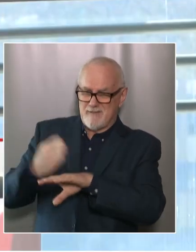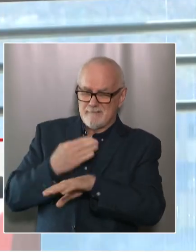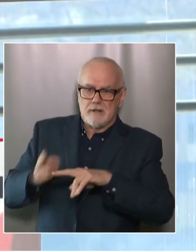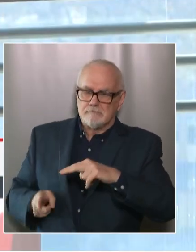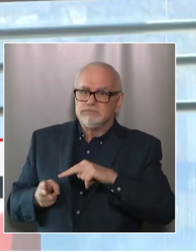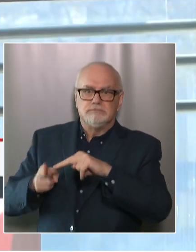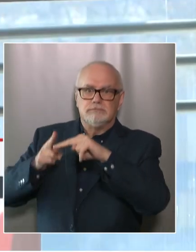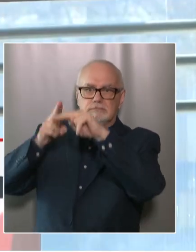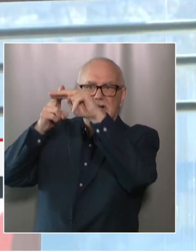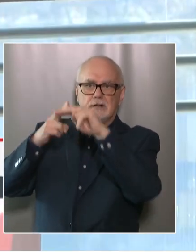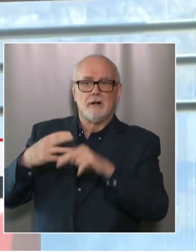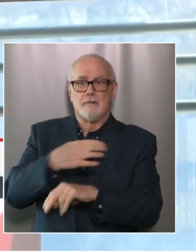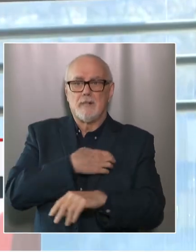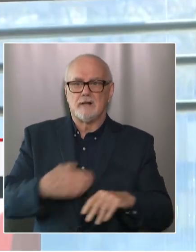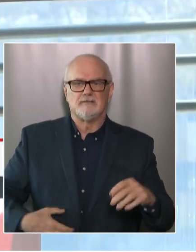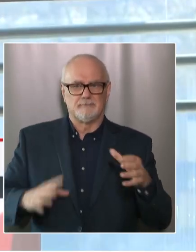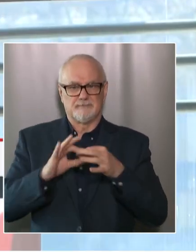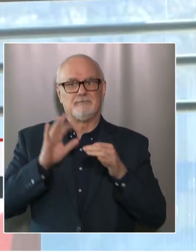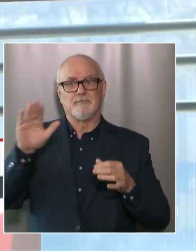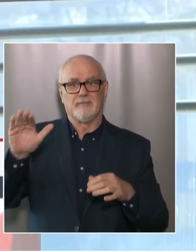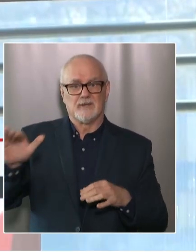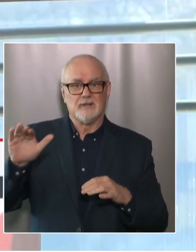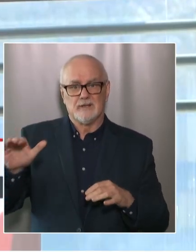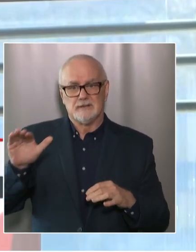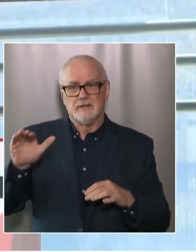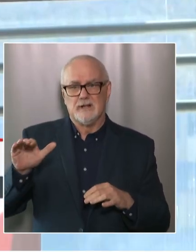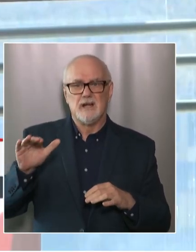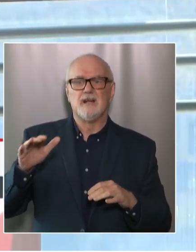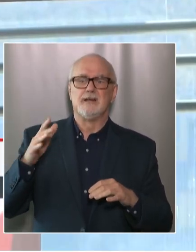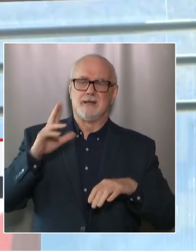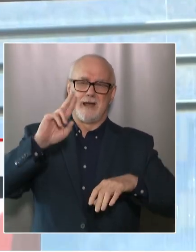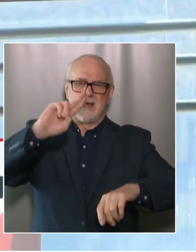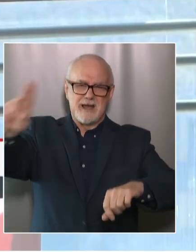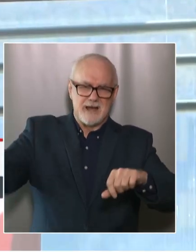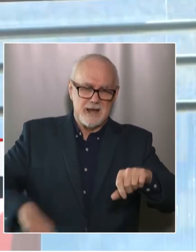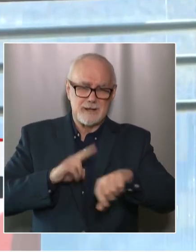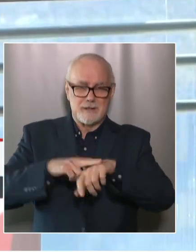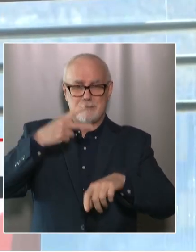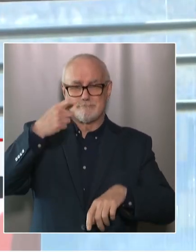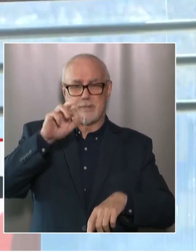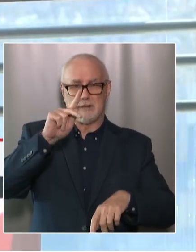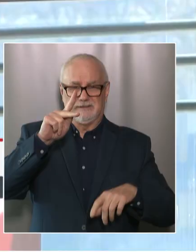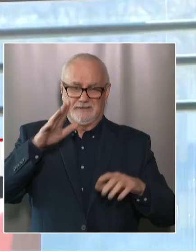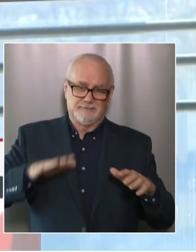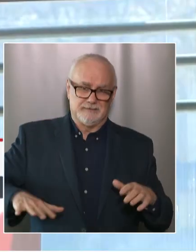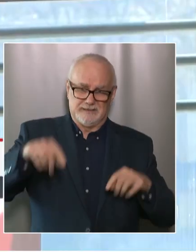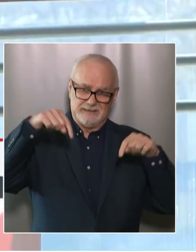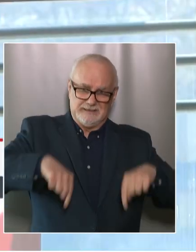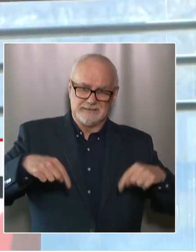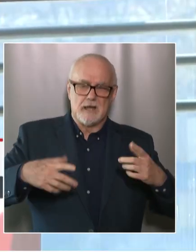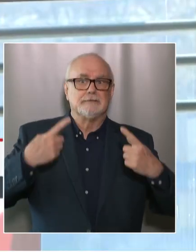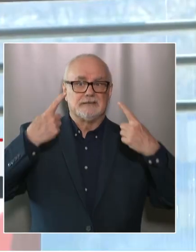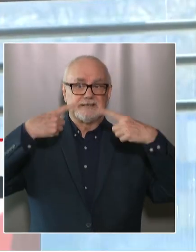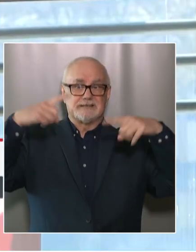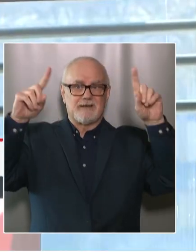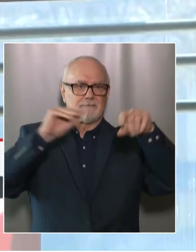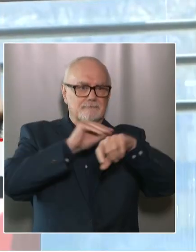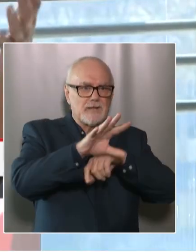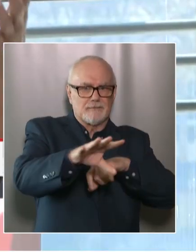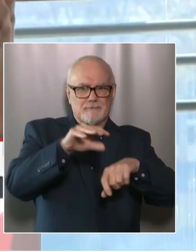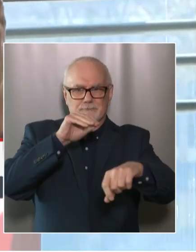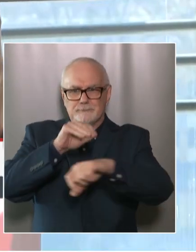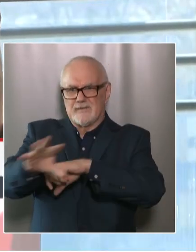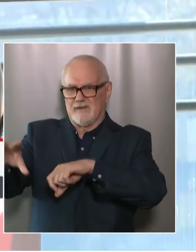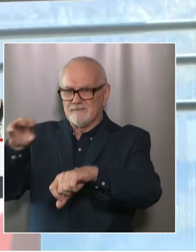that are current now would have happened without the success of Nats Park. I mean, bar none, because people like to throw up, well, in